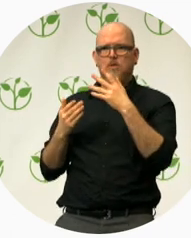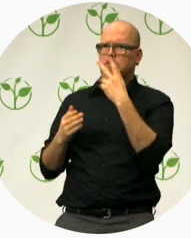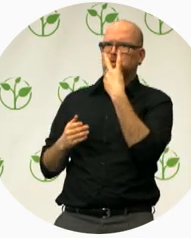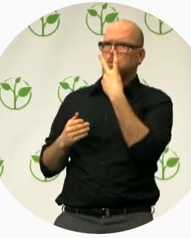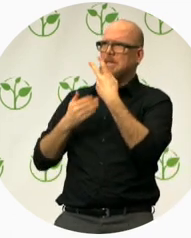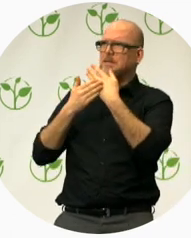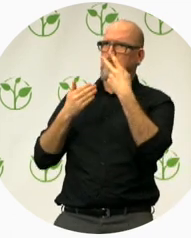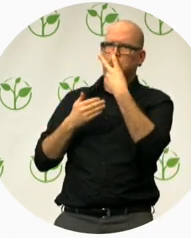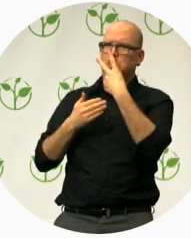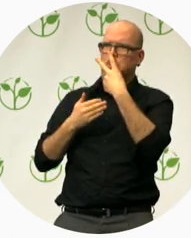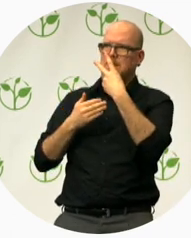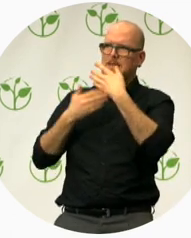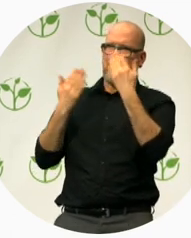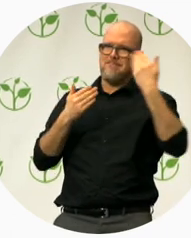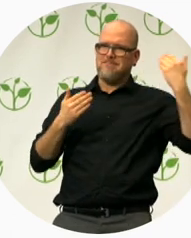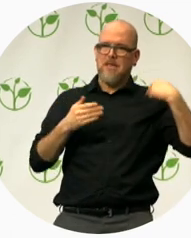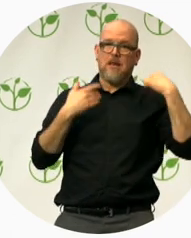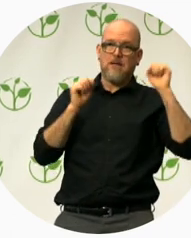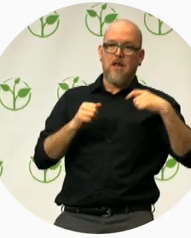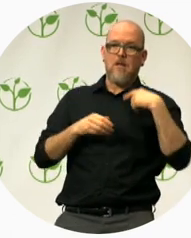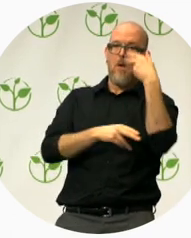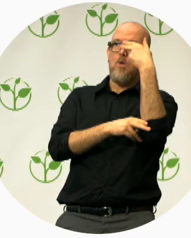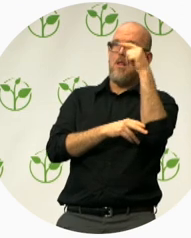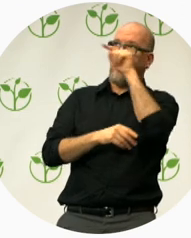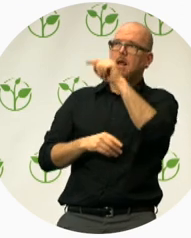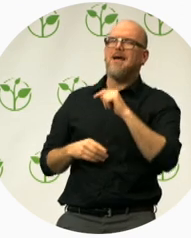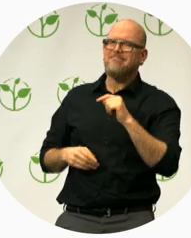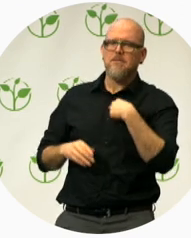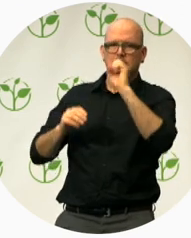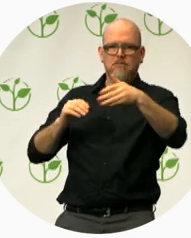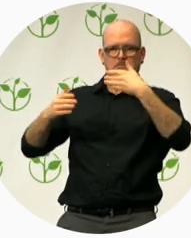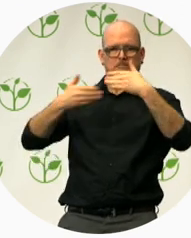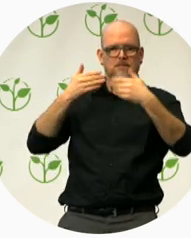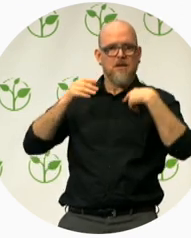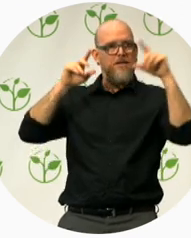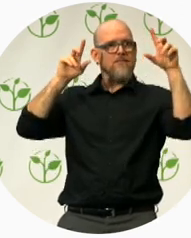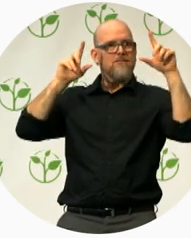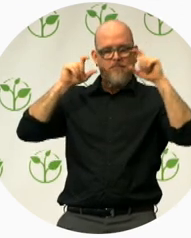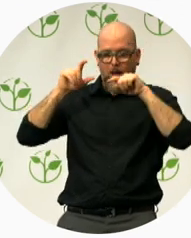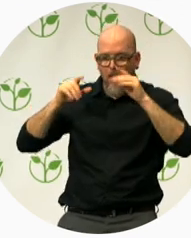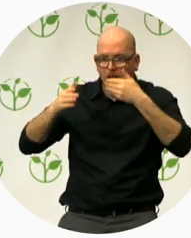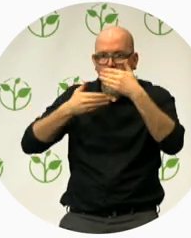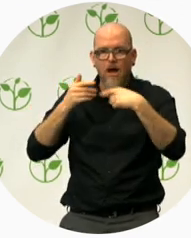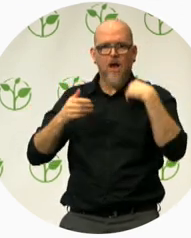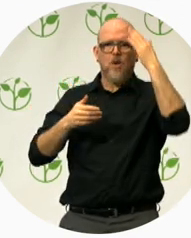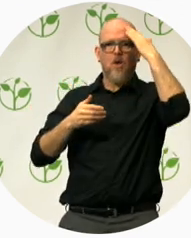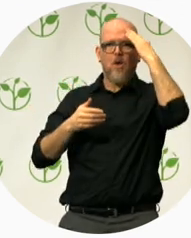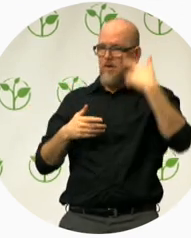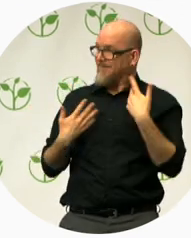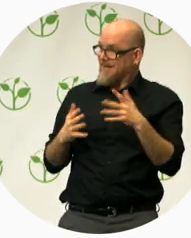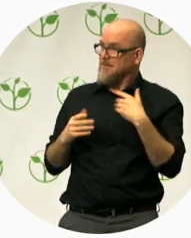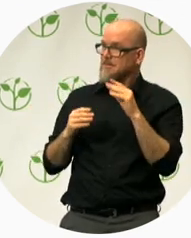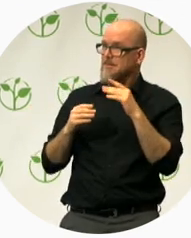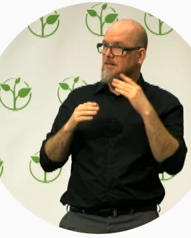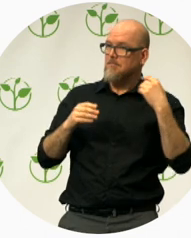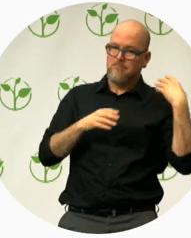room when I recorded those images. And much more important than talking about the